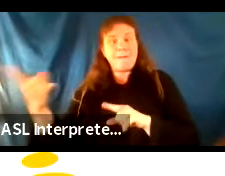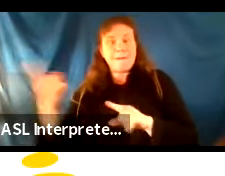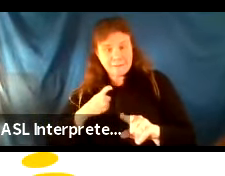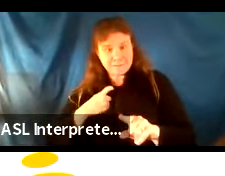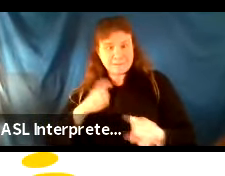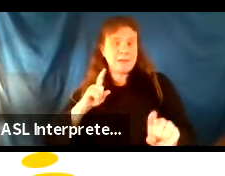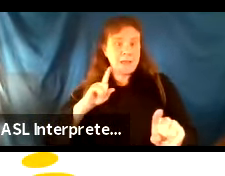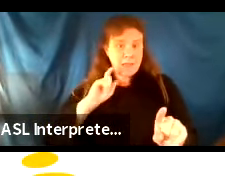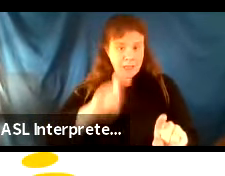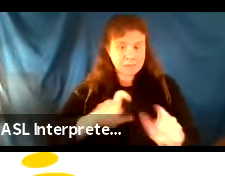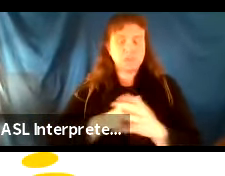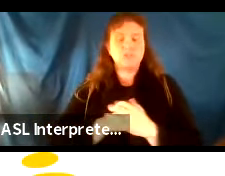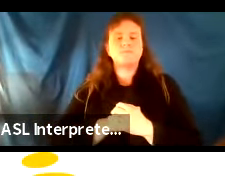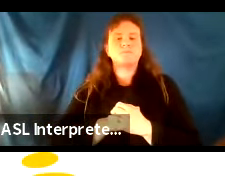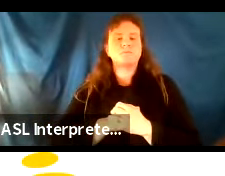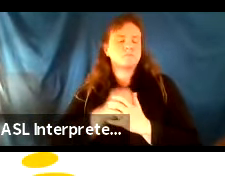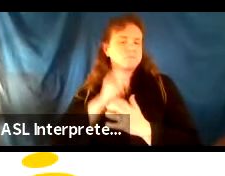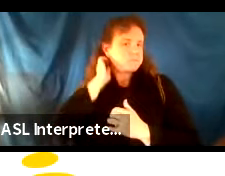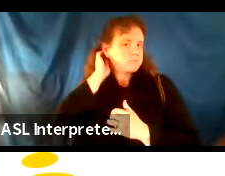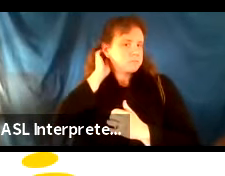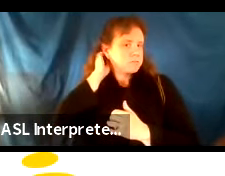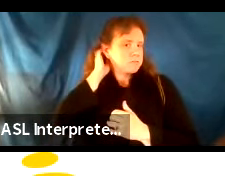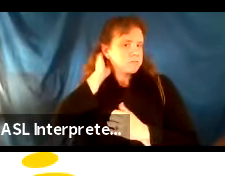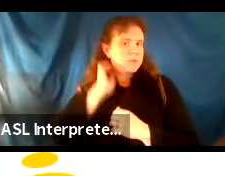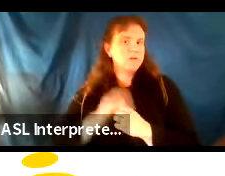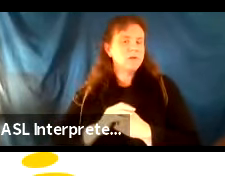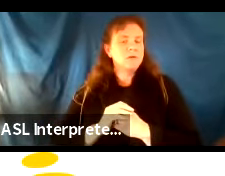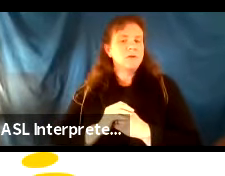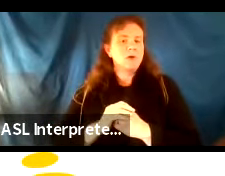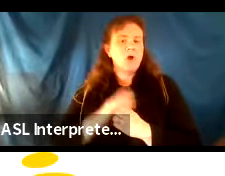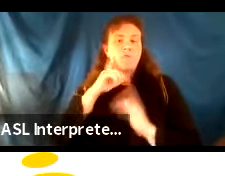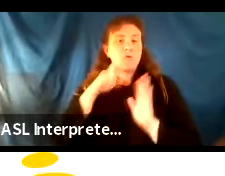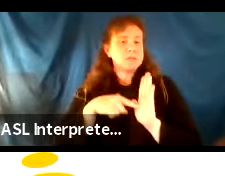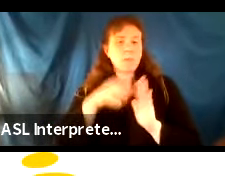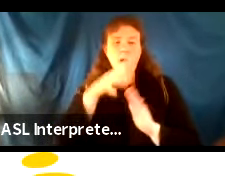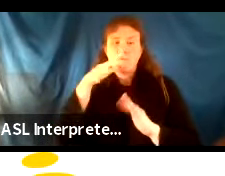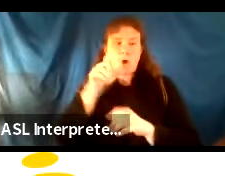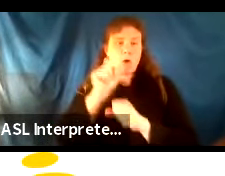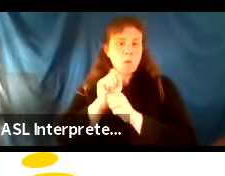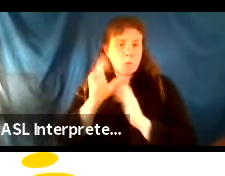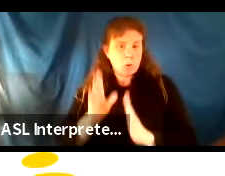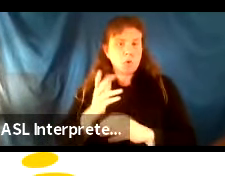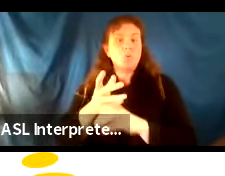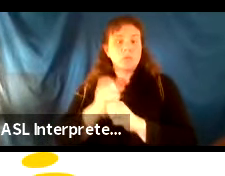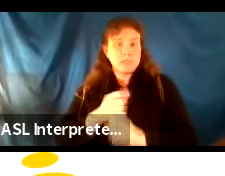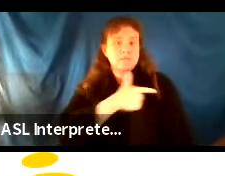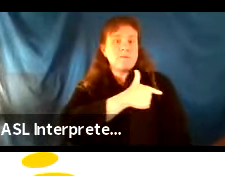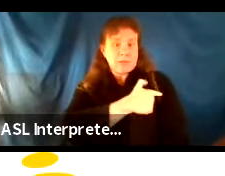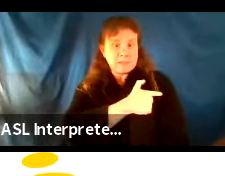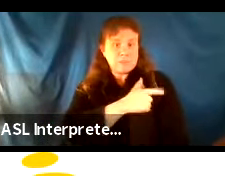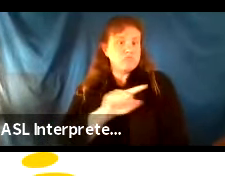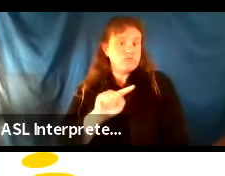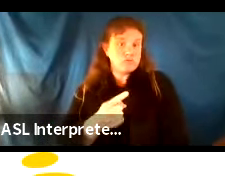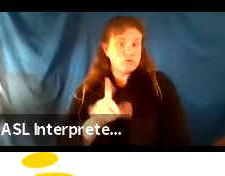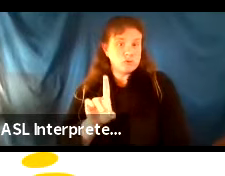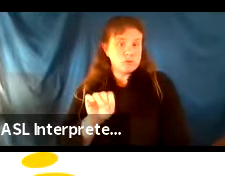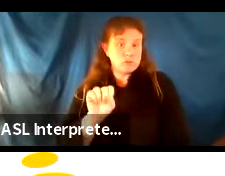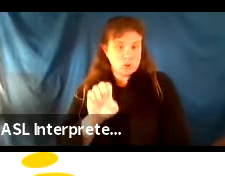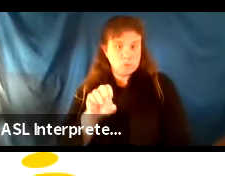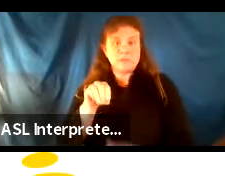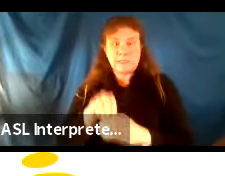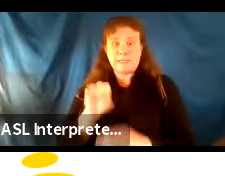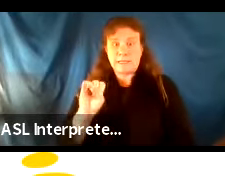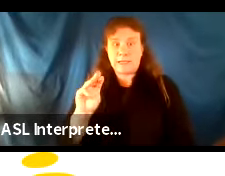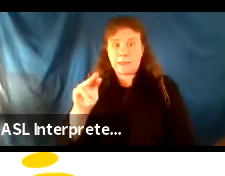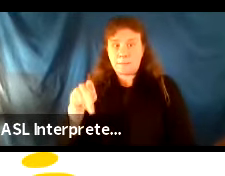my term. Does it track someone, if, for example, a farm worker received a vaccine, his first dose in Imperial County,